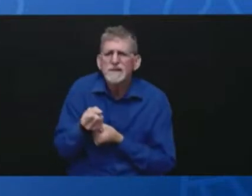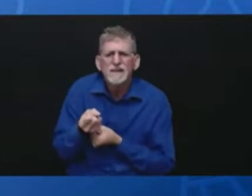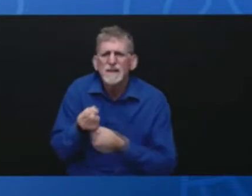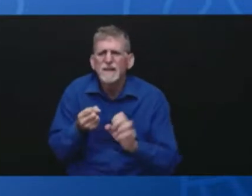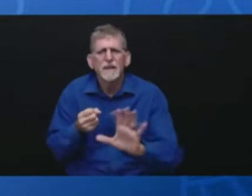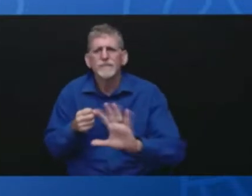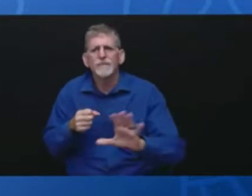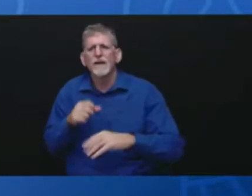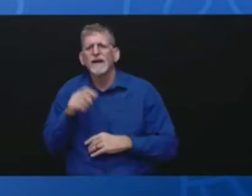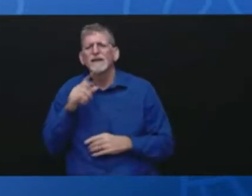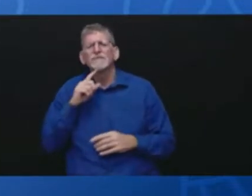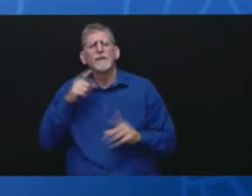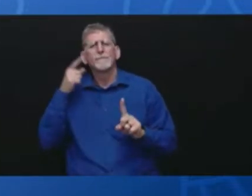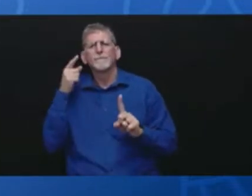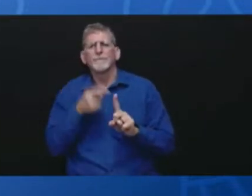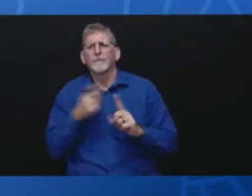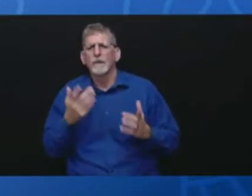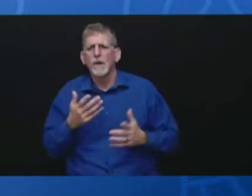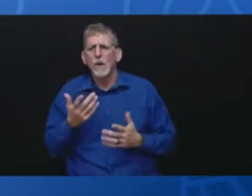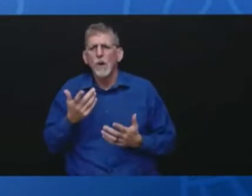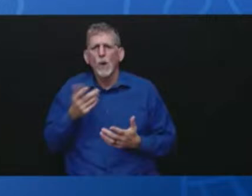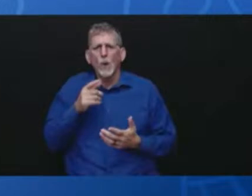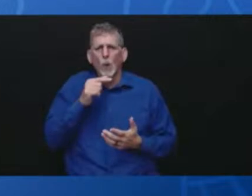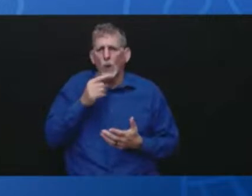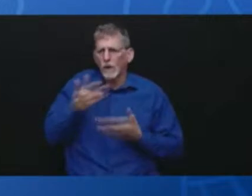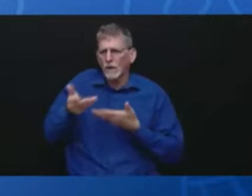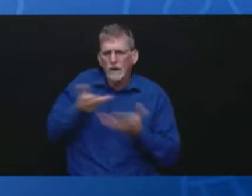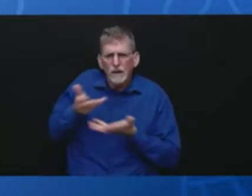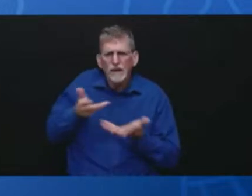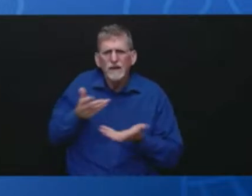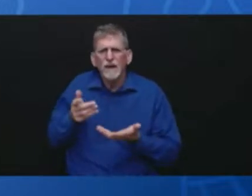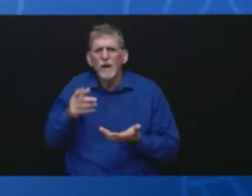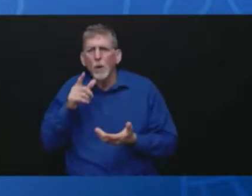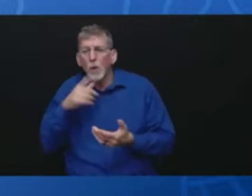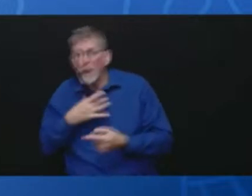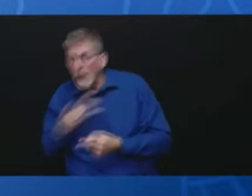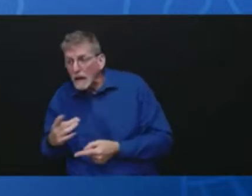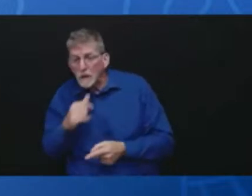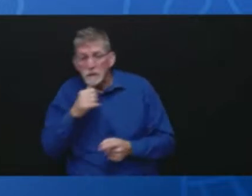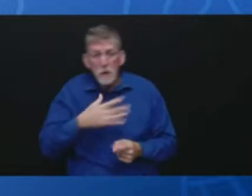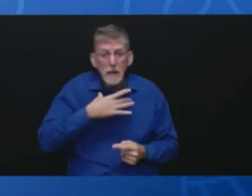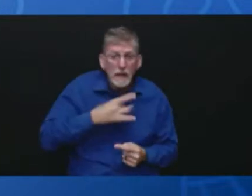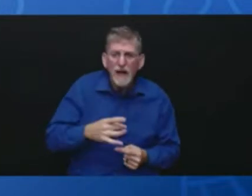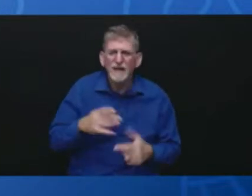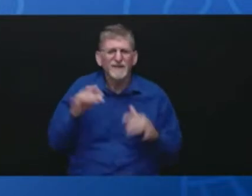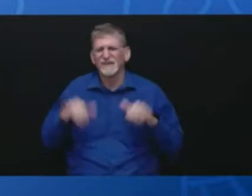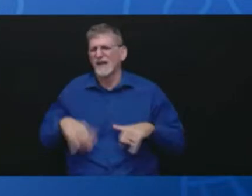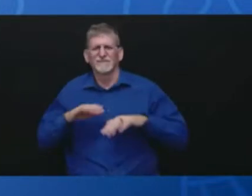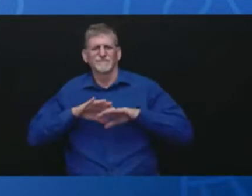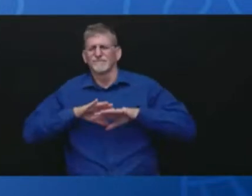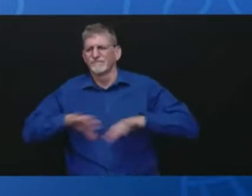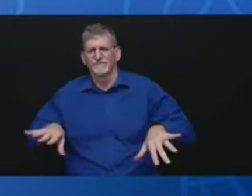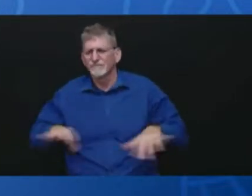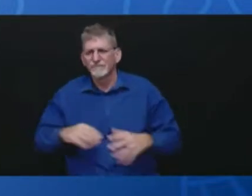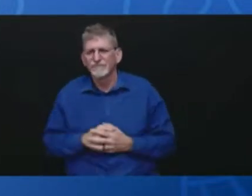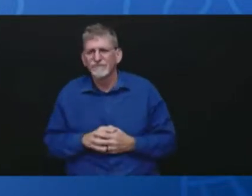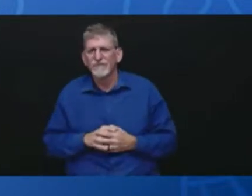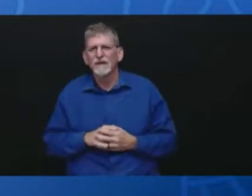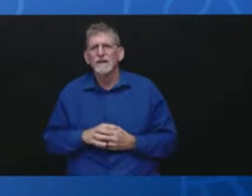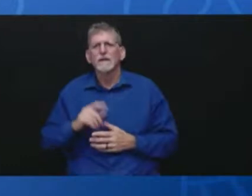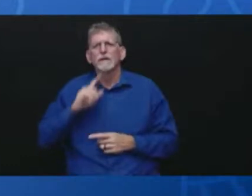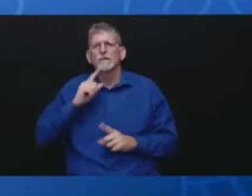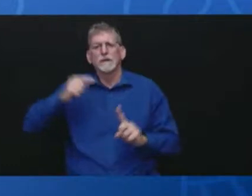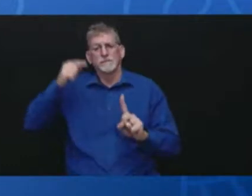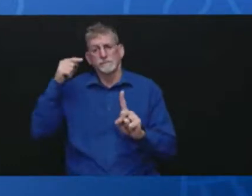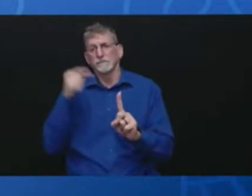you're dealing with and whether or not you like them or you don't, or what that dynamic is. The question is, what do you end with? Is